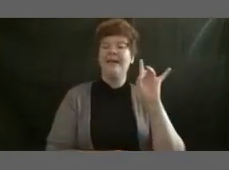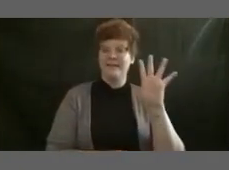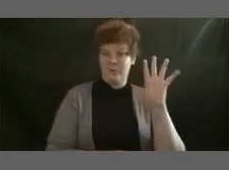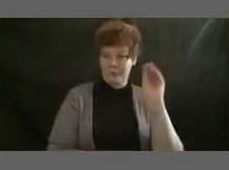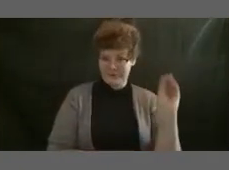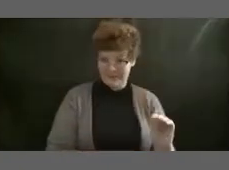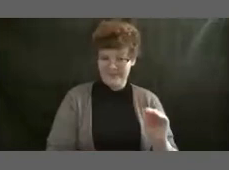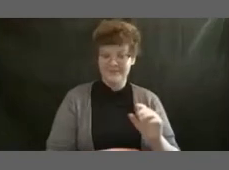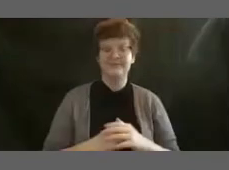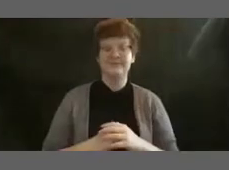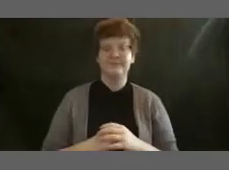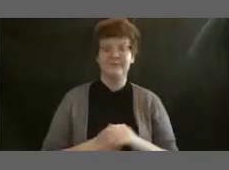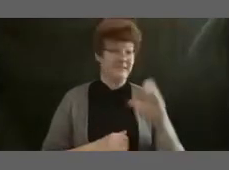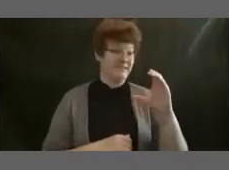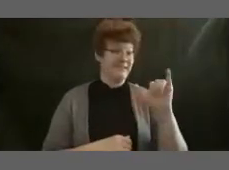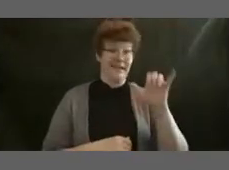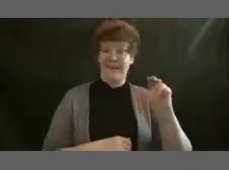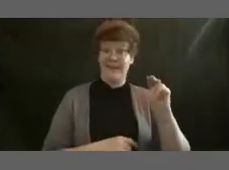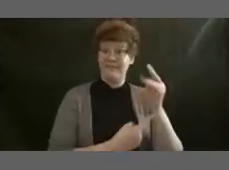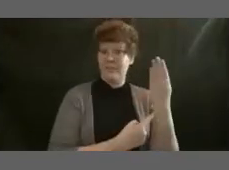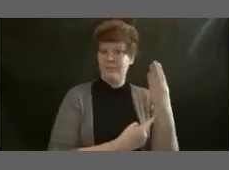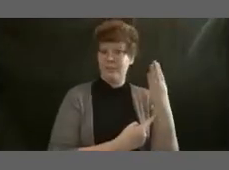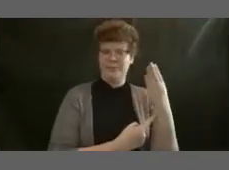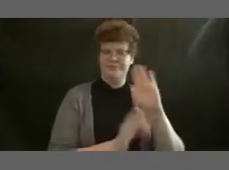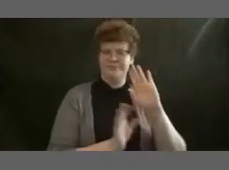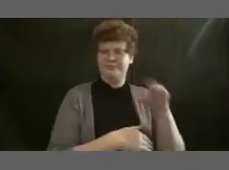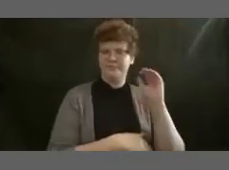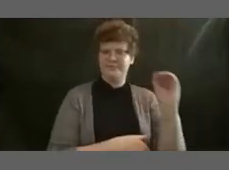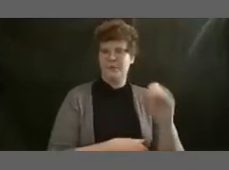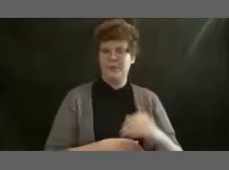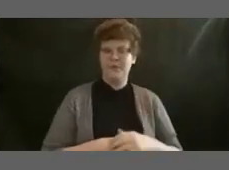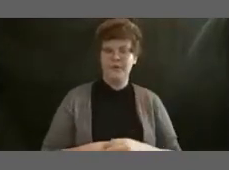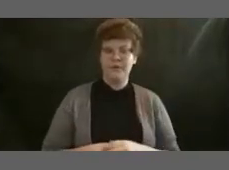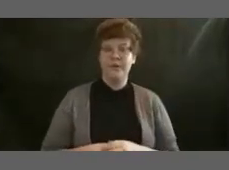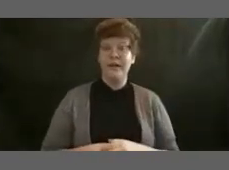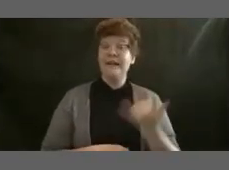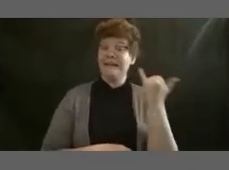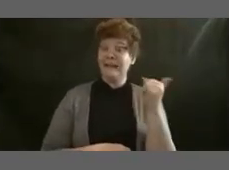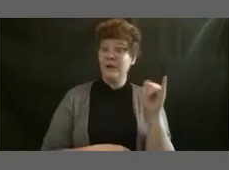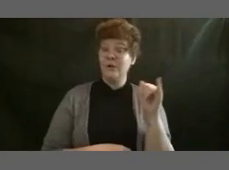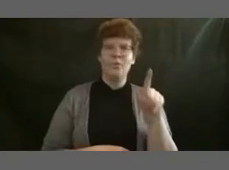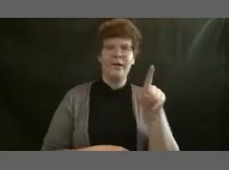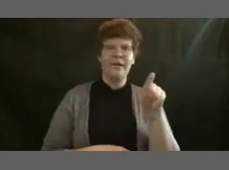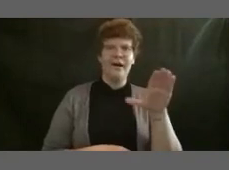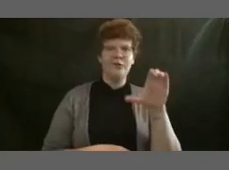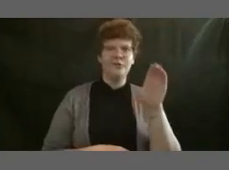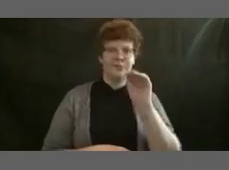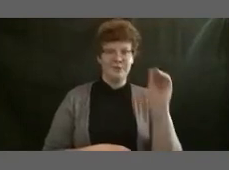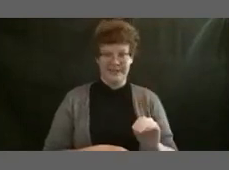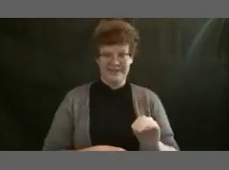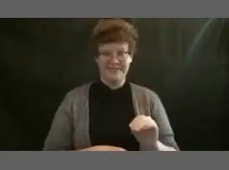84% magenta. And we want 100% yellow. So that's already there.